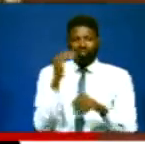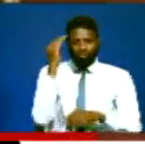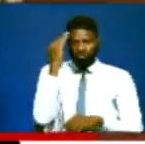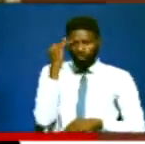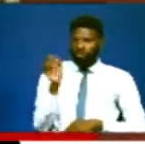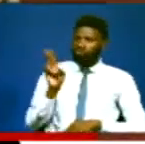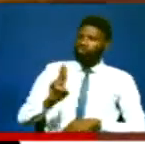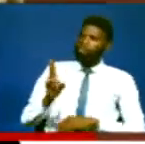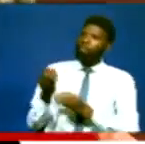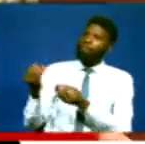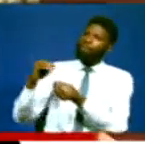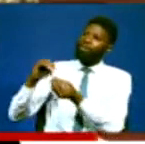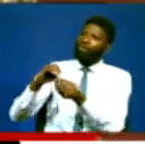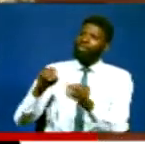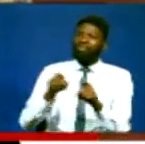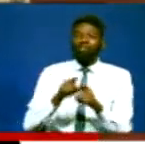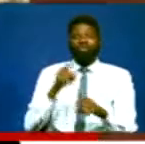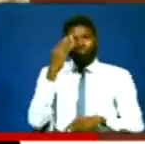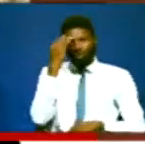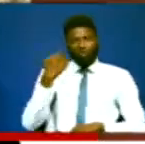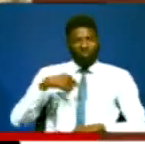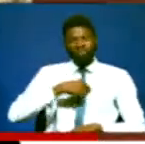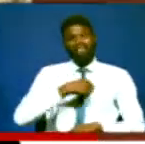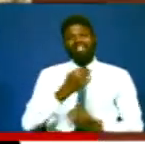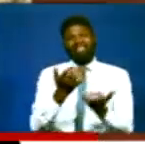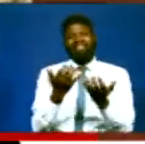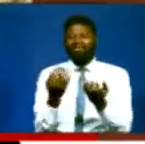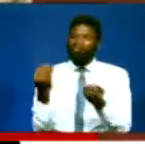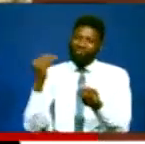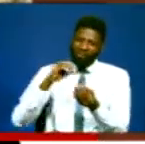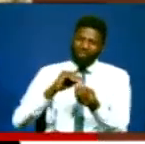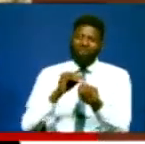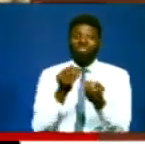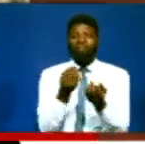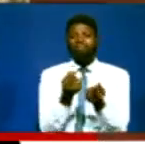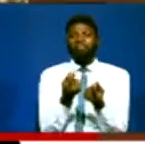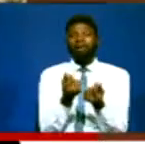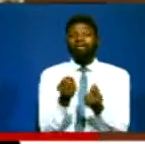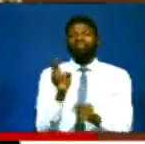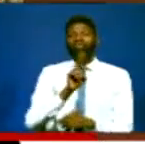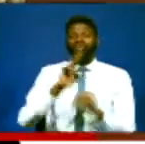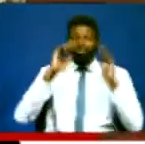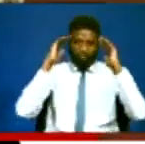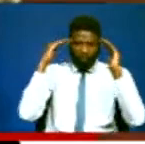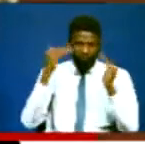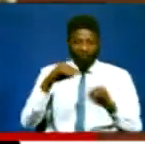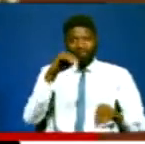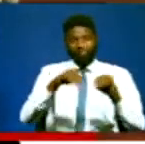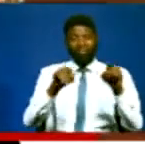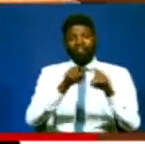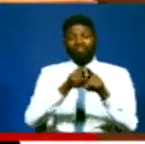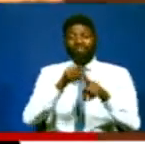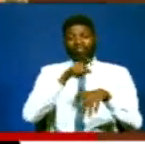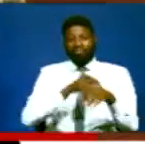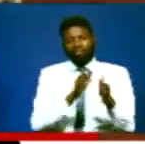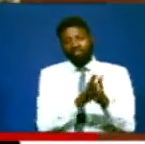why we need to spend so much on election. Mm-hmm. And over time, then within the 5 years, we also